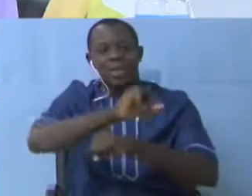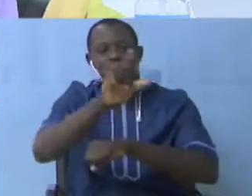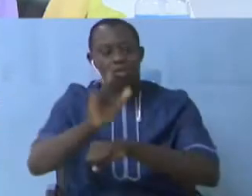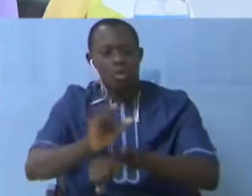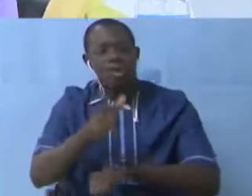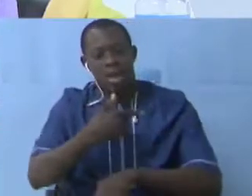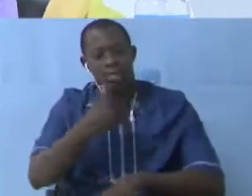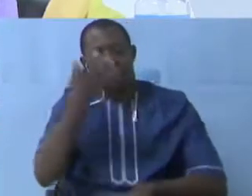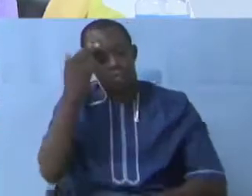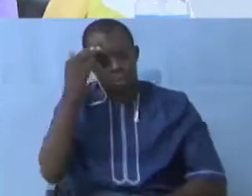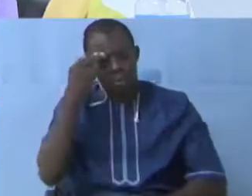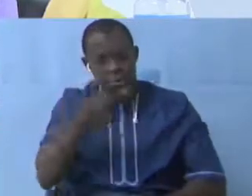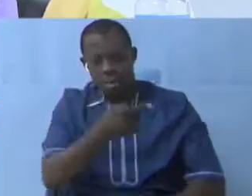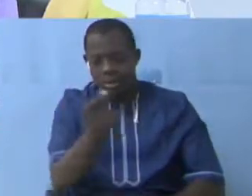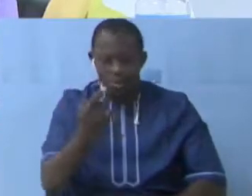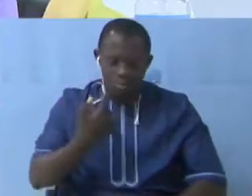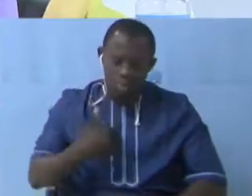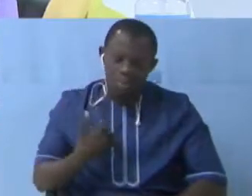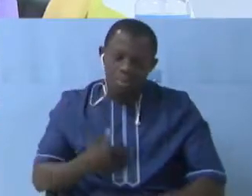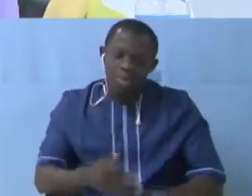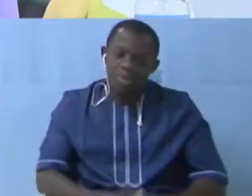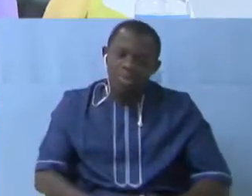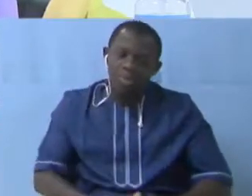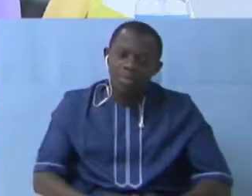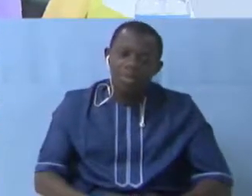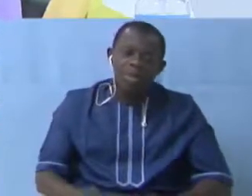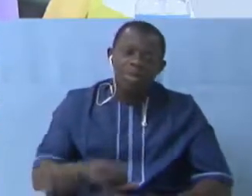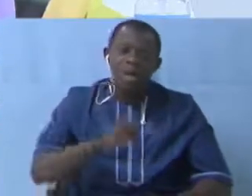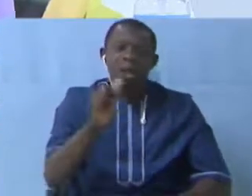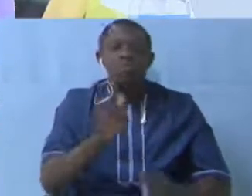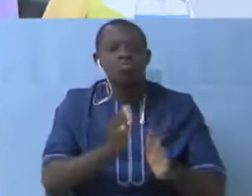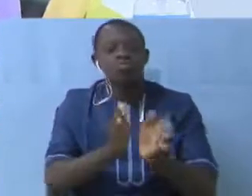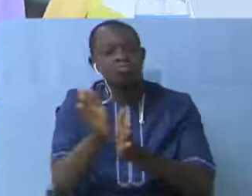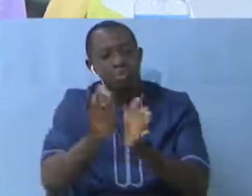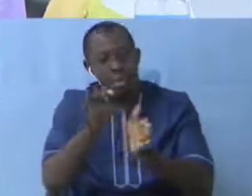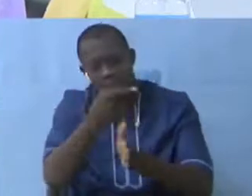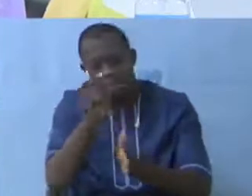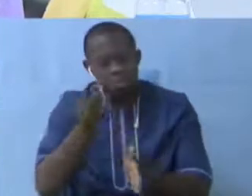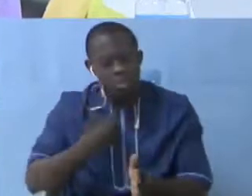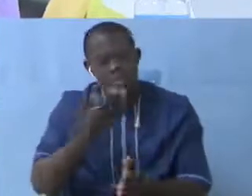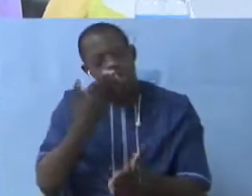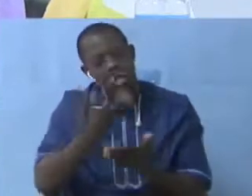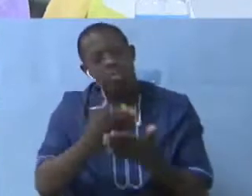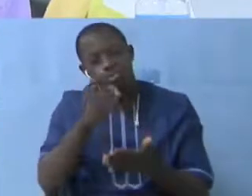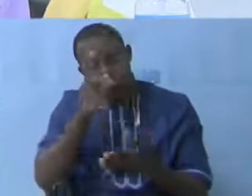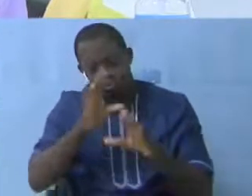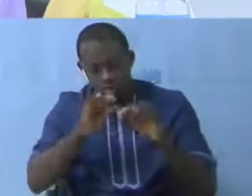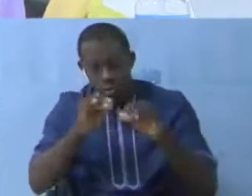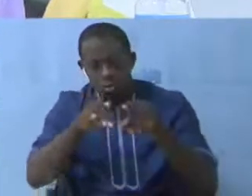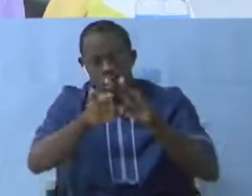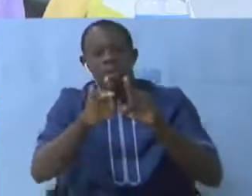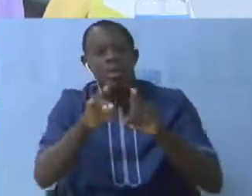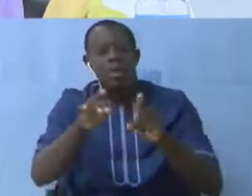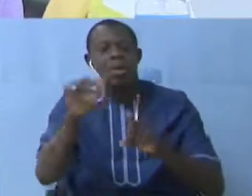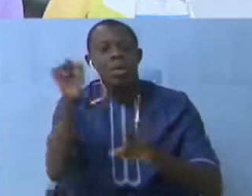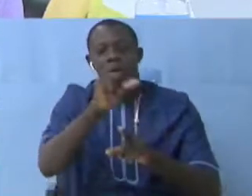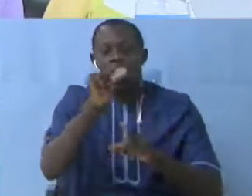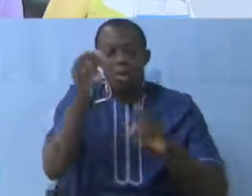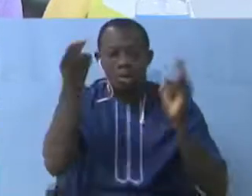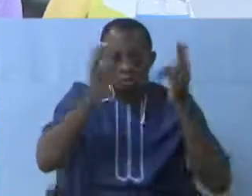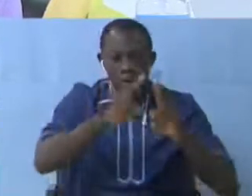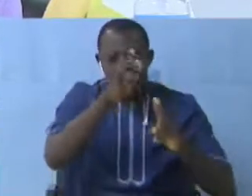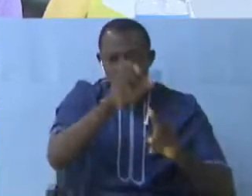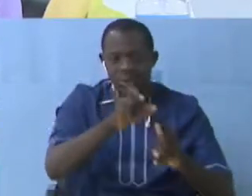ay nawleem nekk ci Sierra Leone, Nigeria. We encourage them also to talk to those judges and their authorities not to be part of